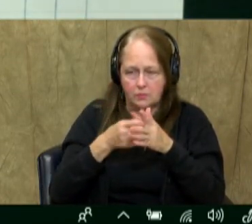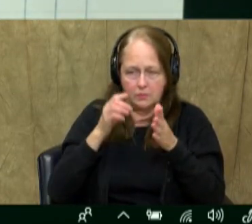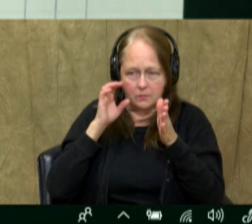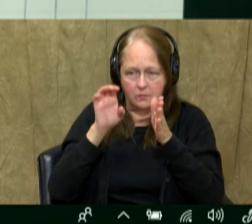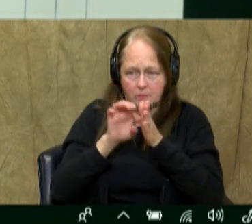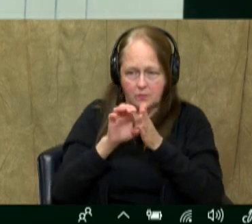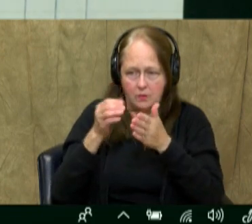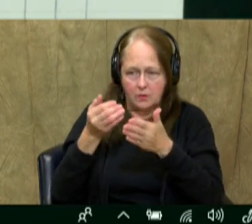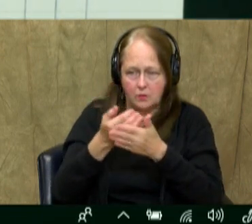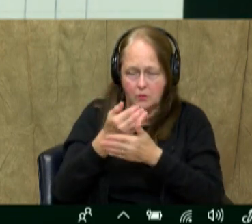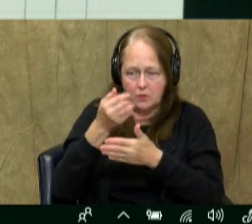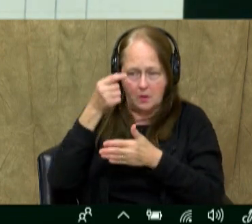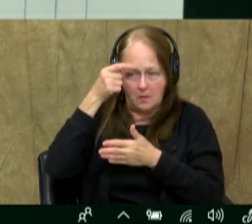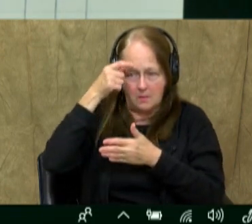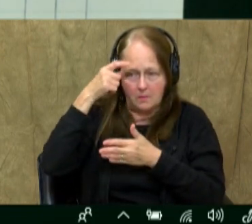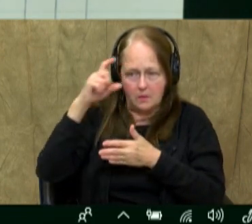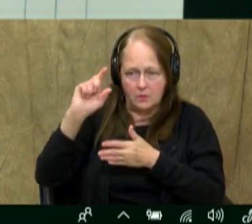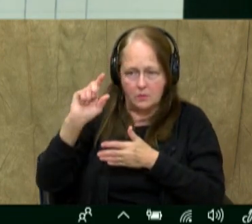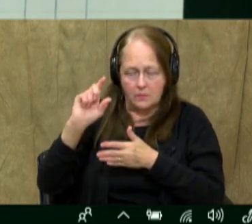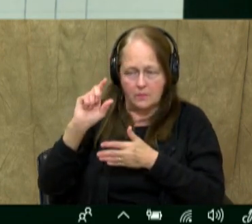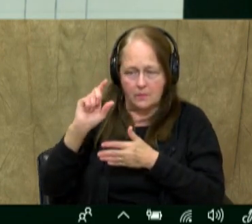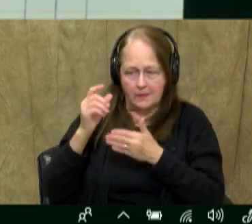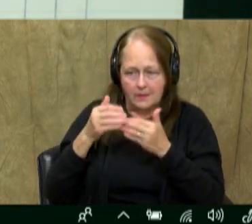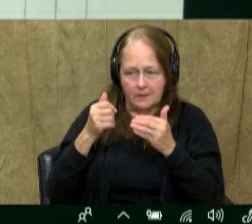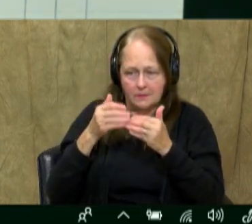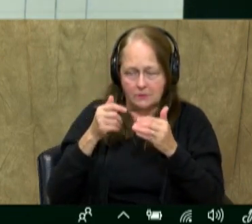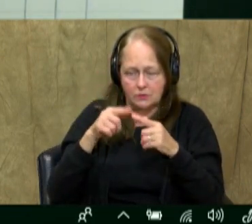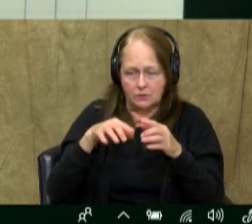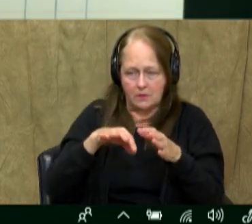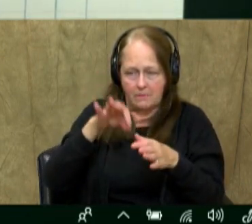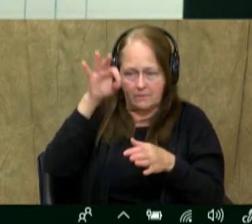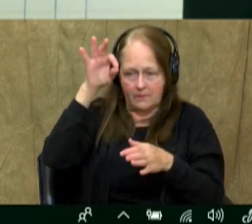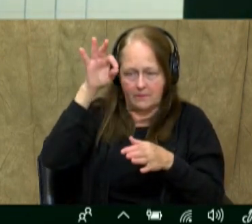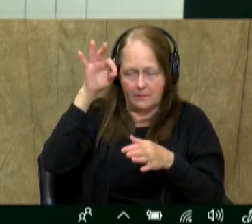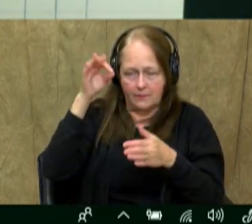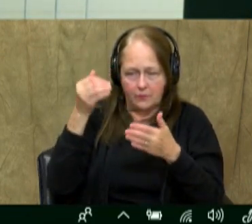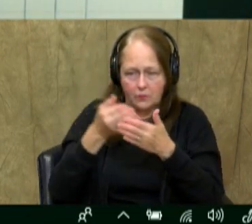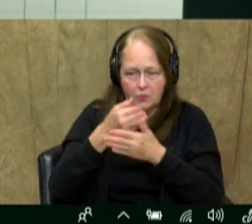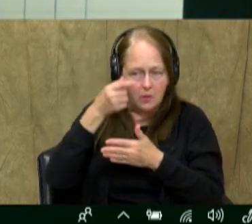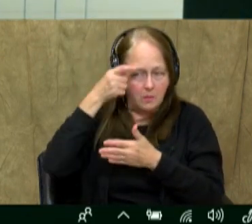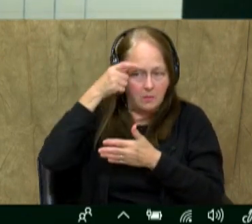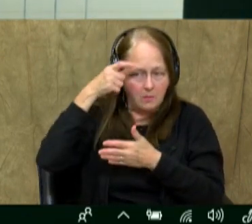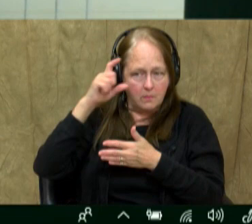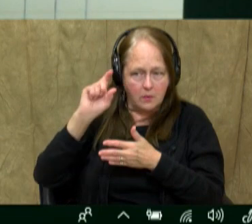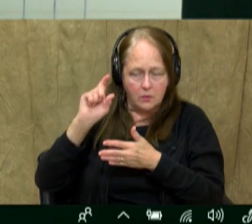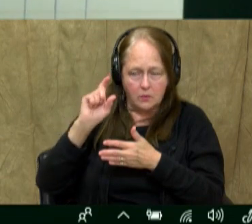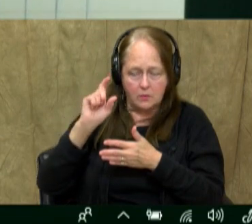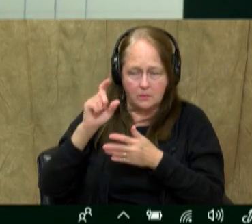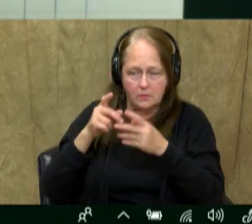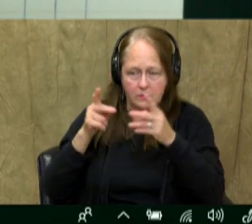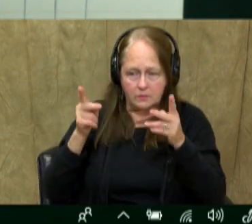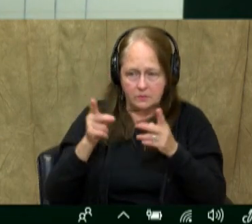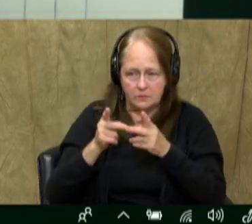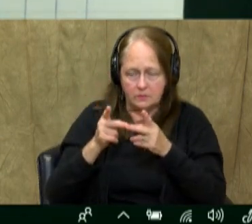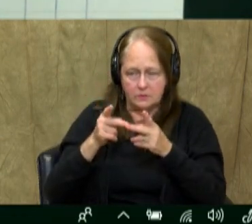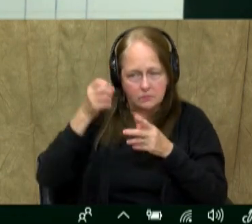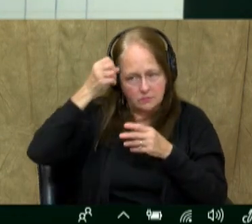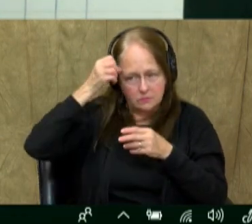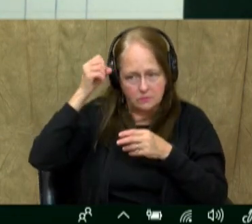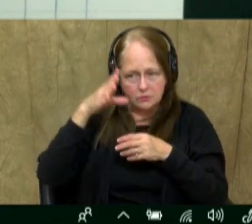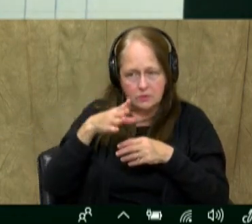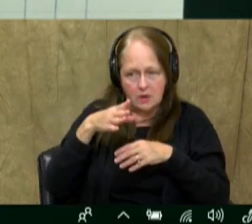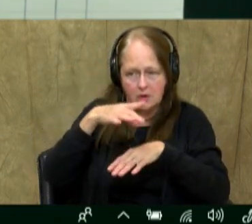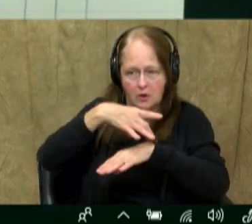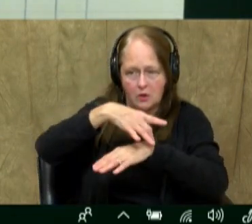moon because he's the easiest to find. New moon is always the moon that is positioned between the sun and